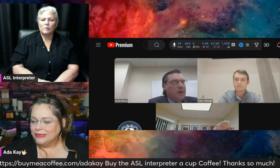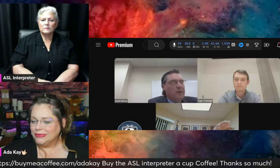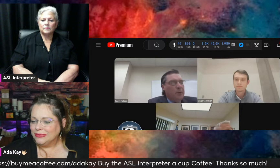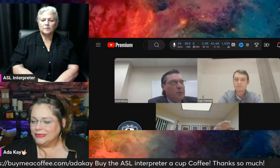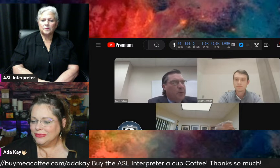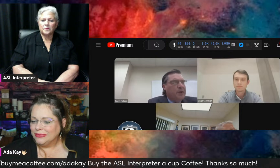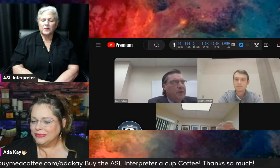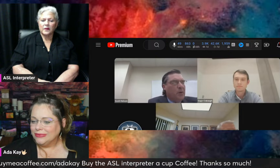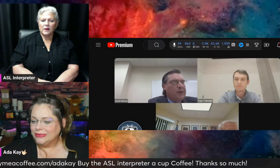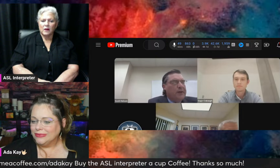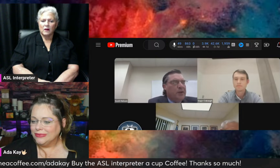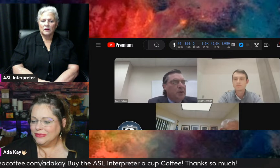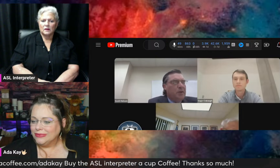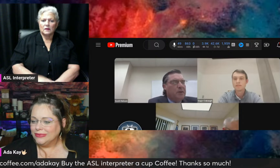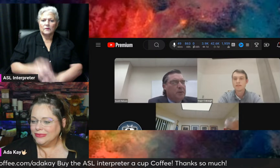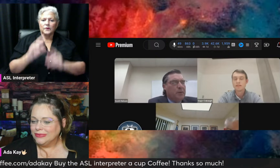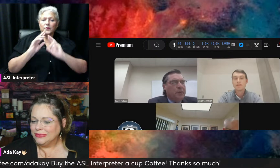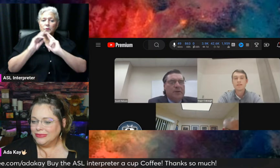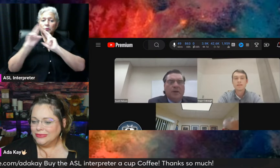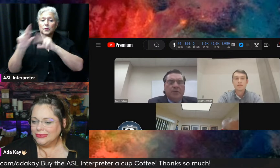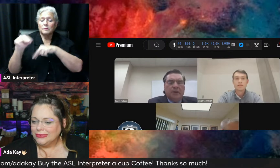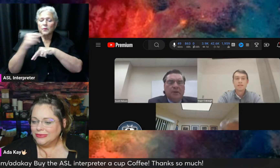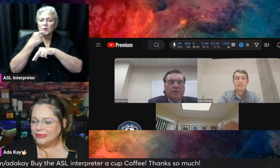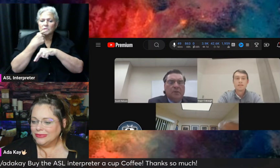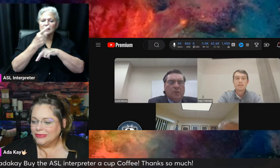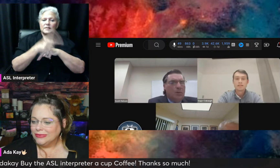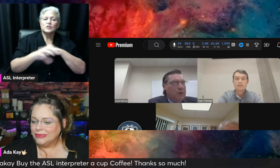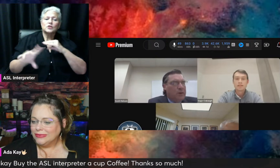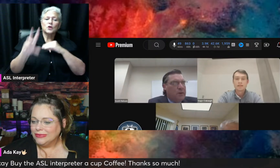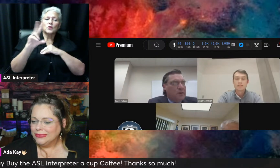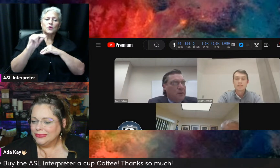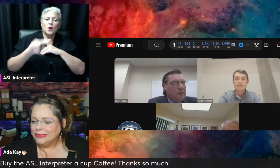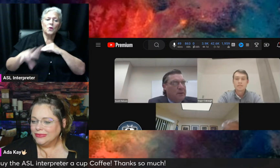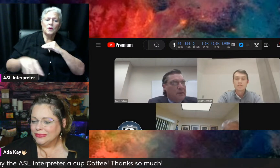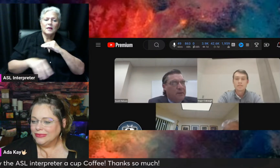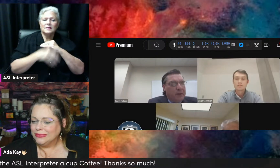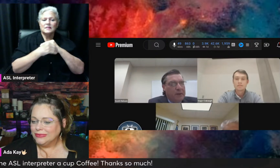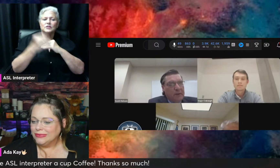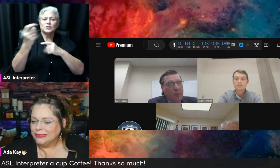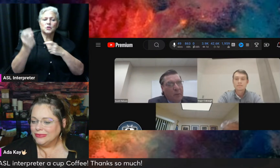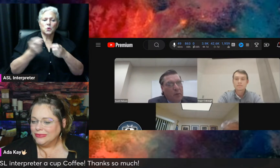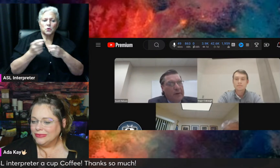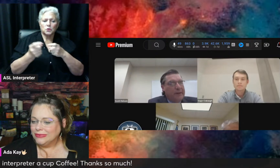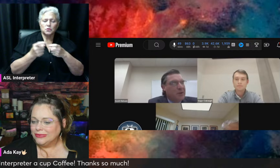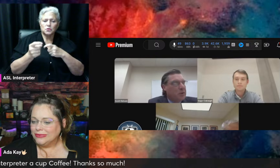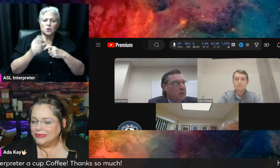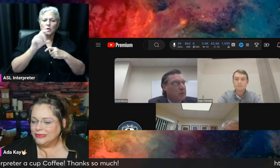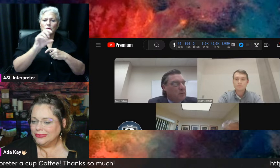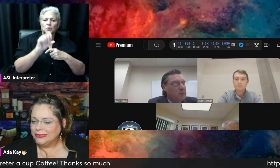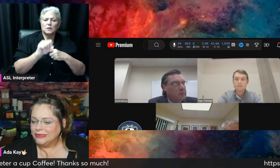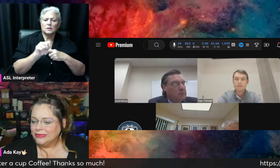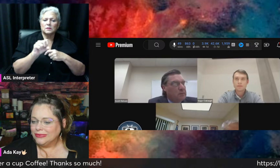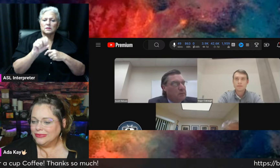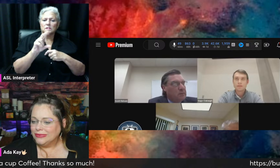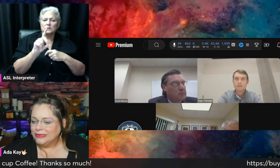It says, your report says no additional controlled substance. What's the significance of the word